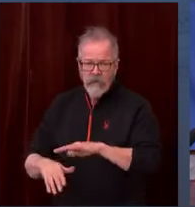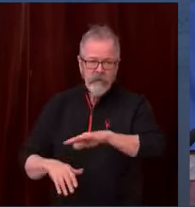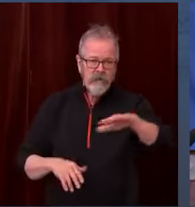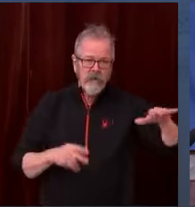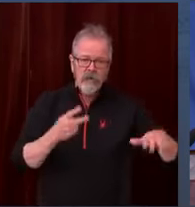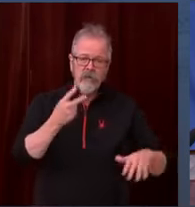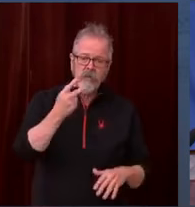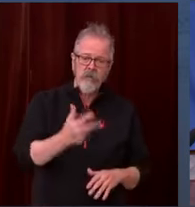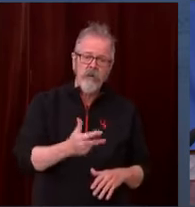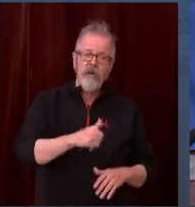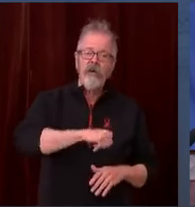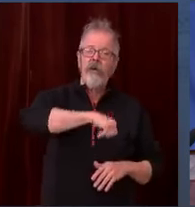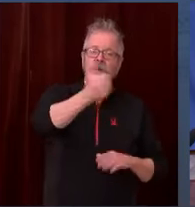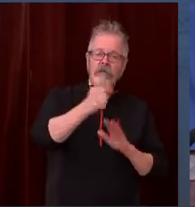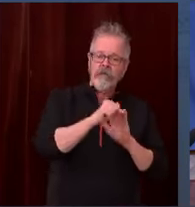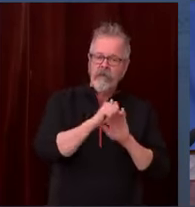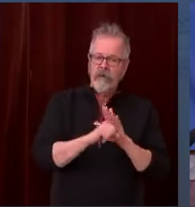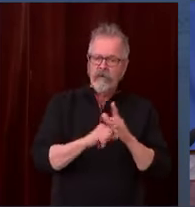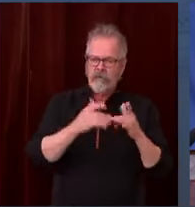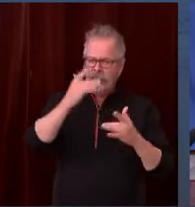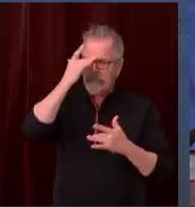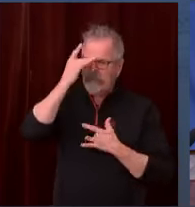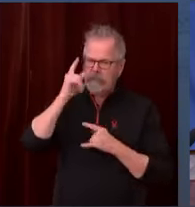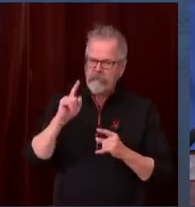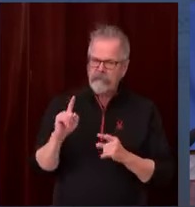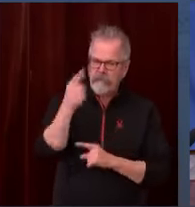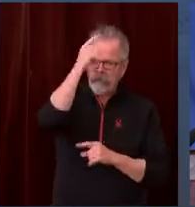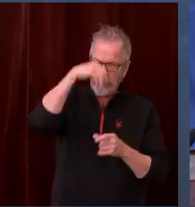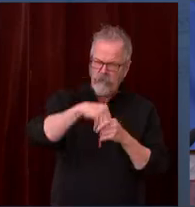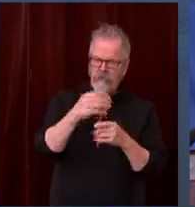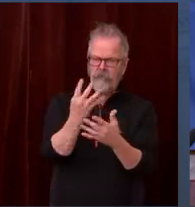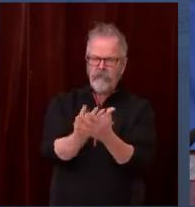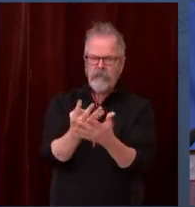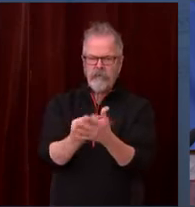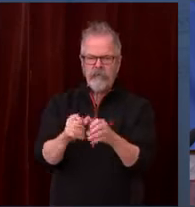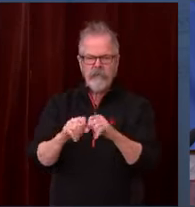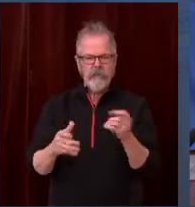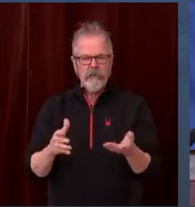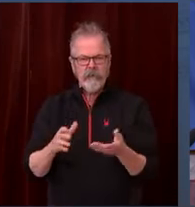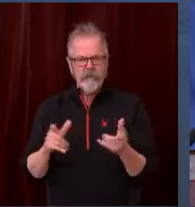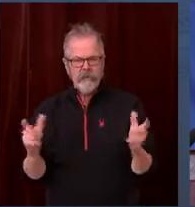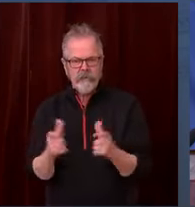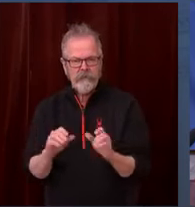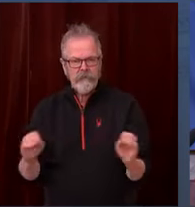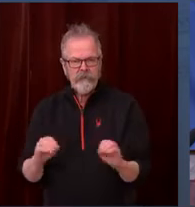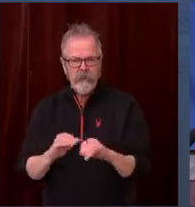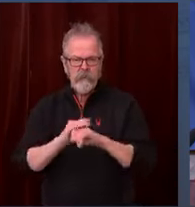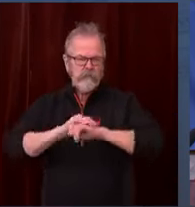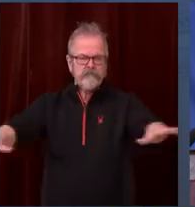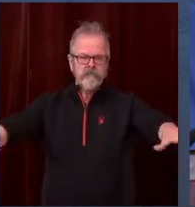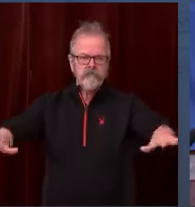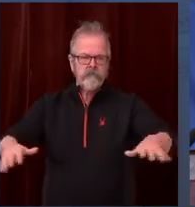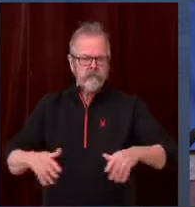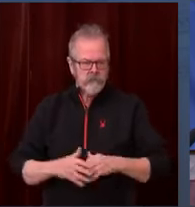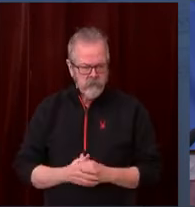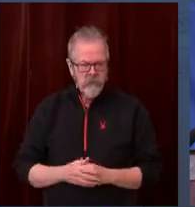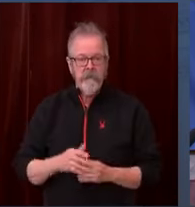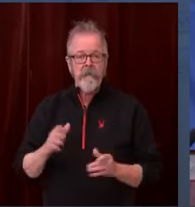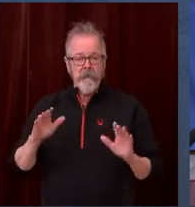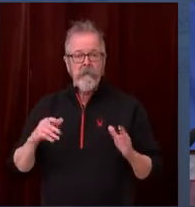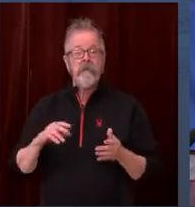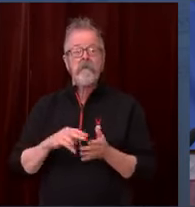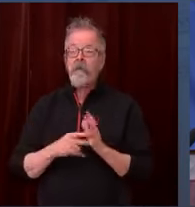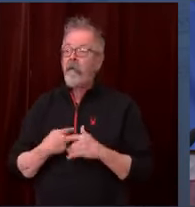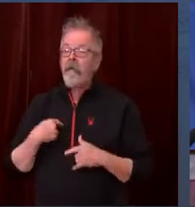our institutions. That does not mean that incarcerated individuals have not had